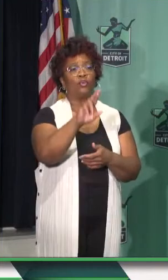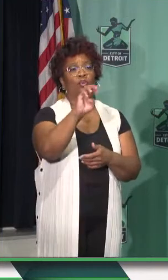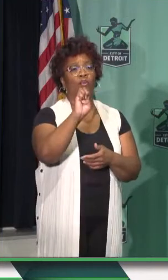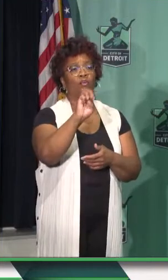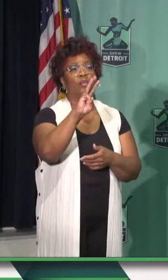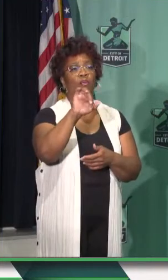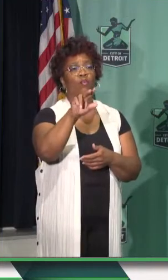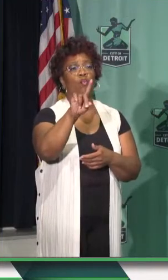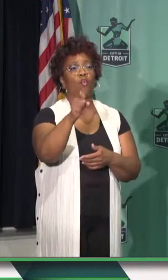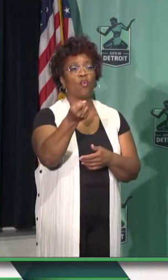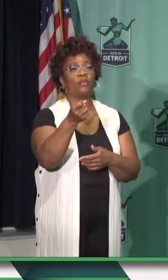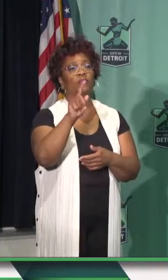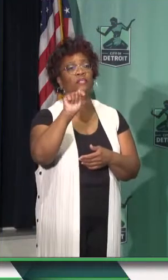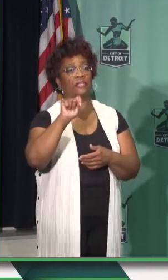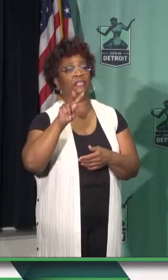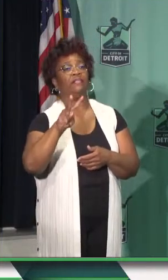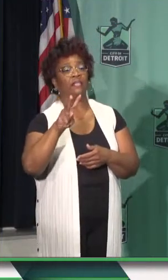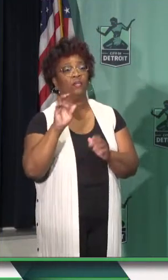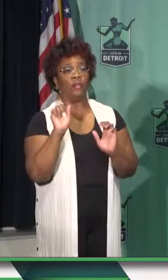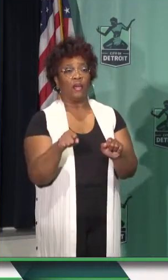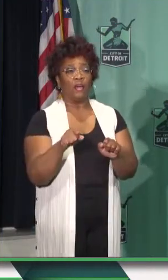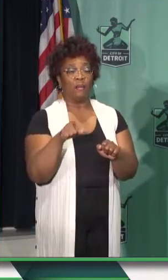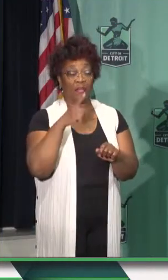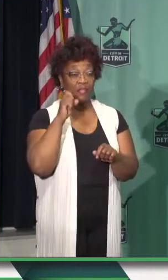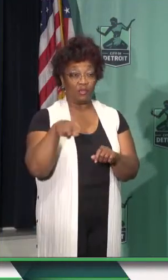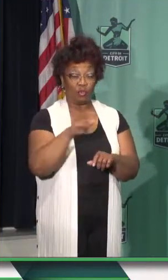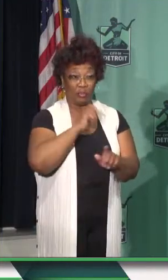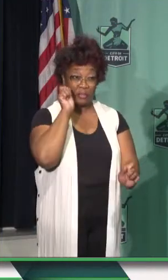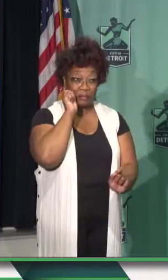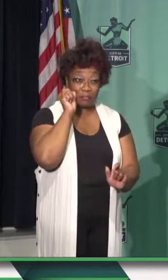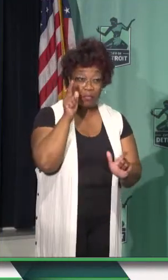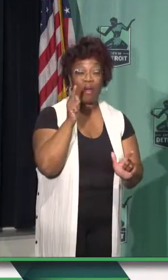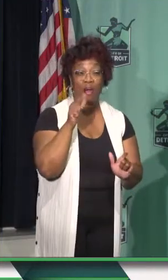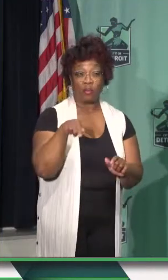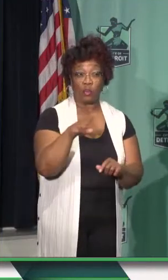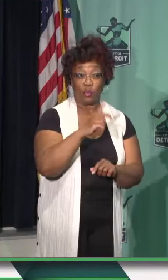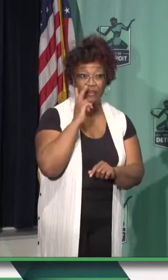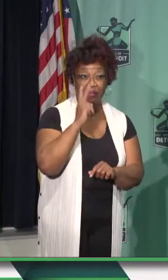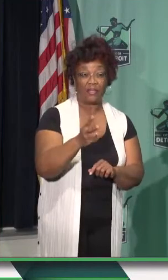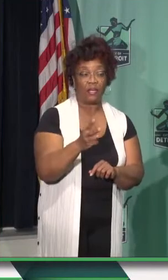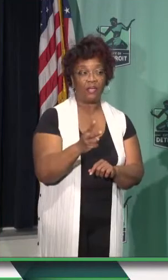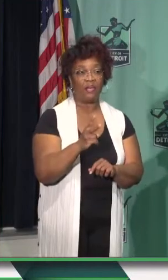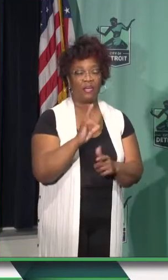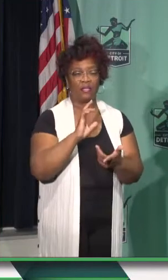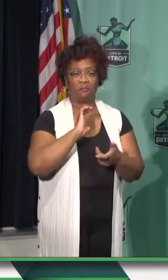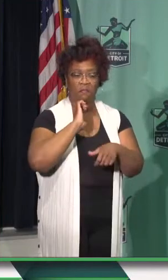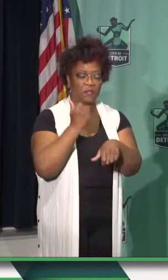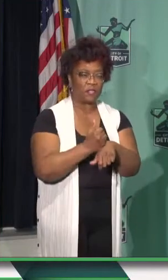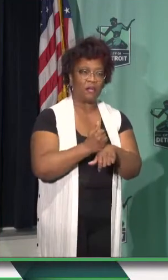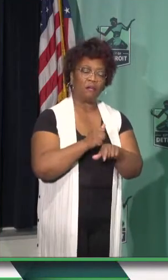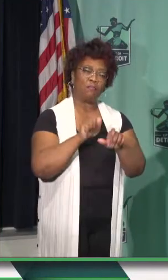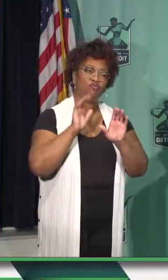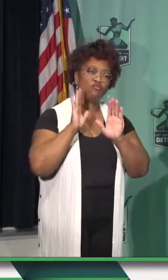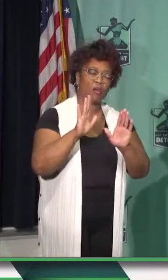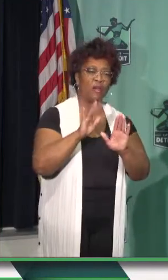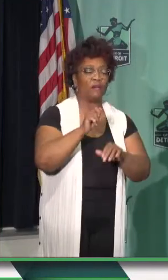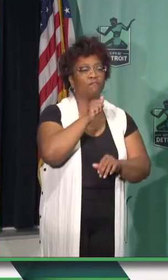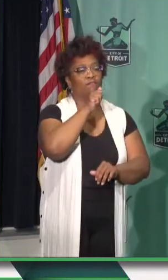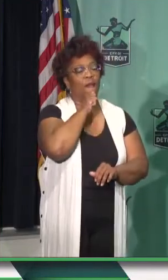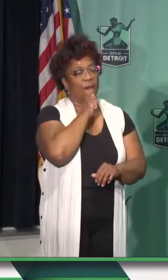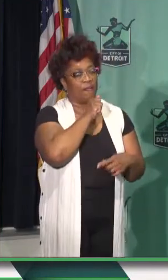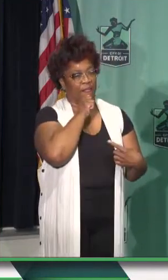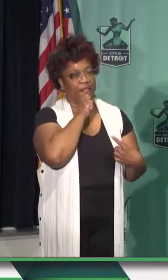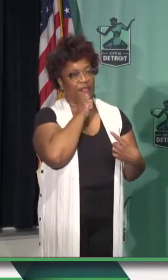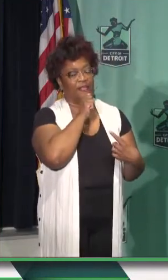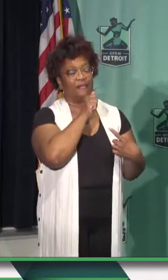TV, because you'll be surprised at what you're going to see. It's very well put together, and it's anonymous. It's